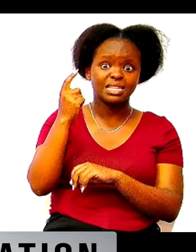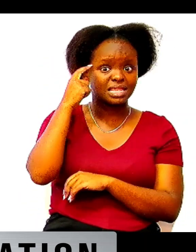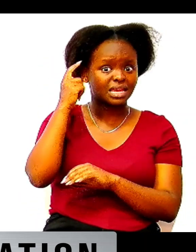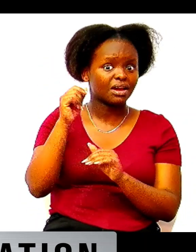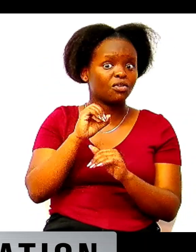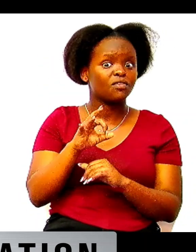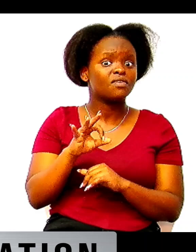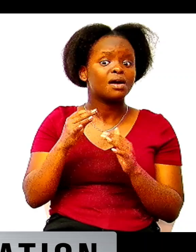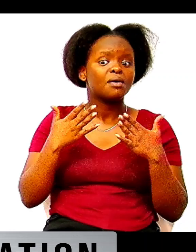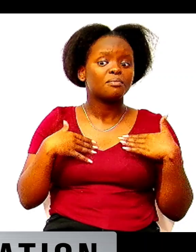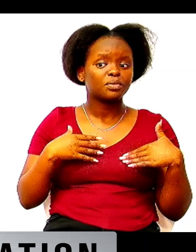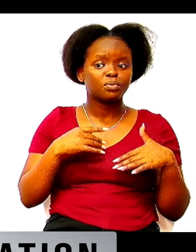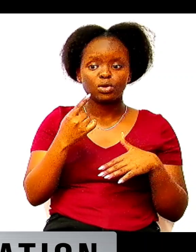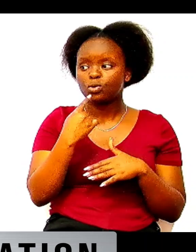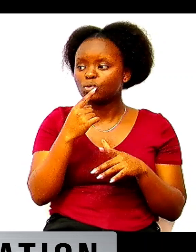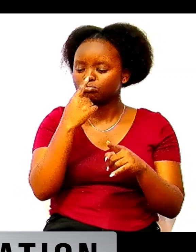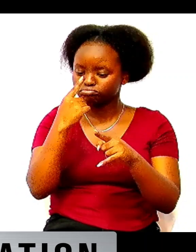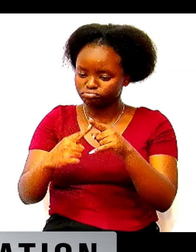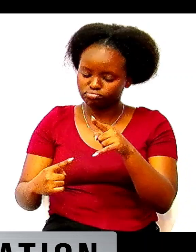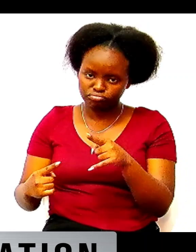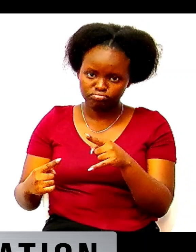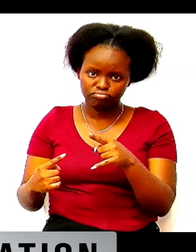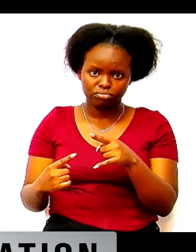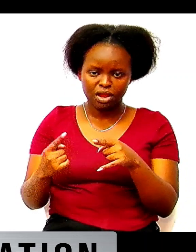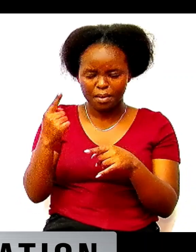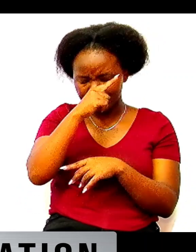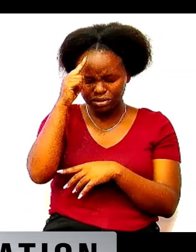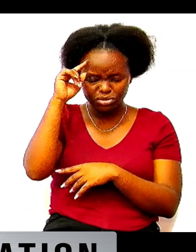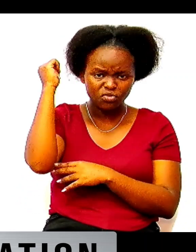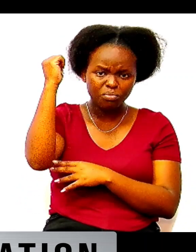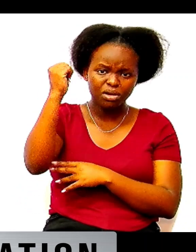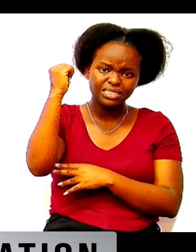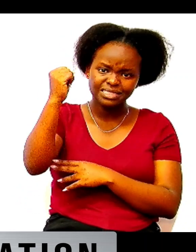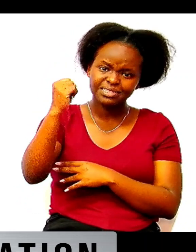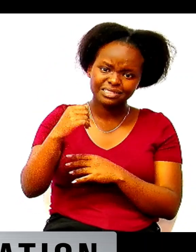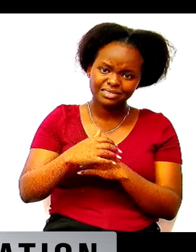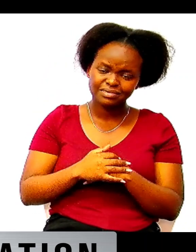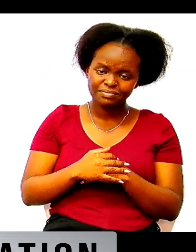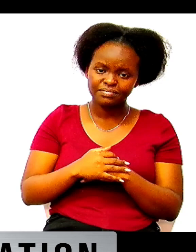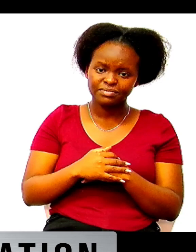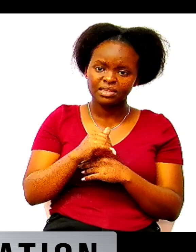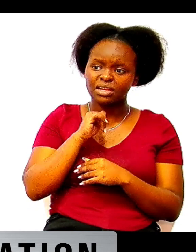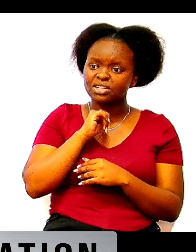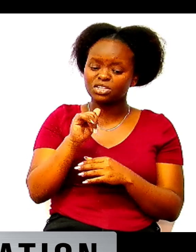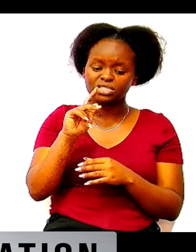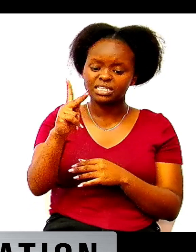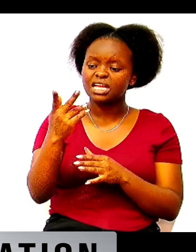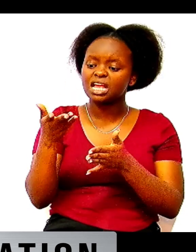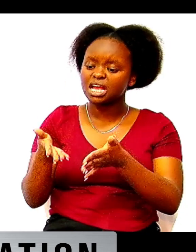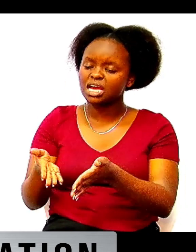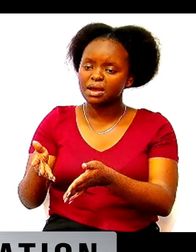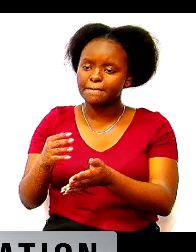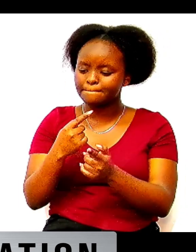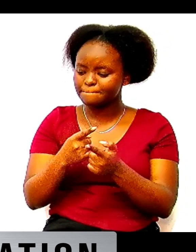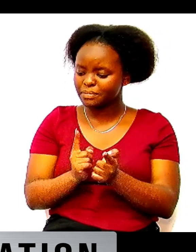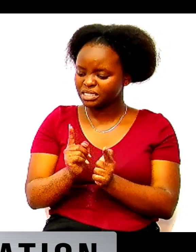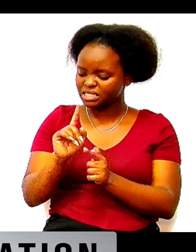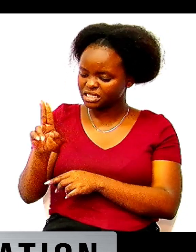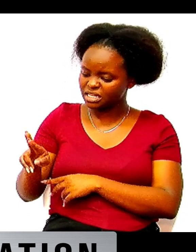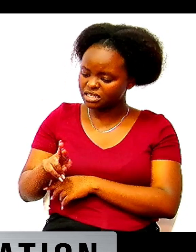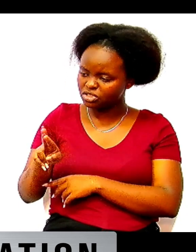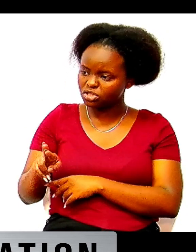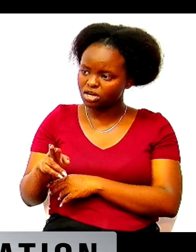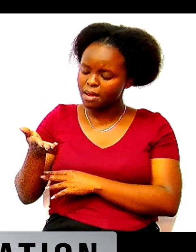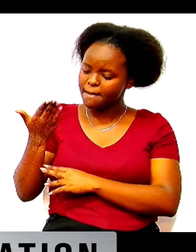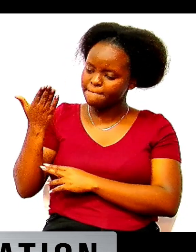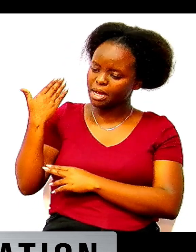either been tortured or killed because of politics. It's not just in Kenya, but in the region. Let's go back. You know the name